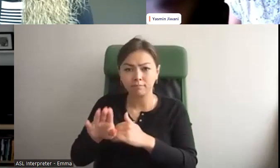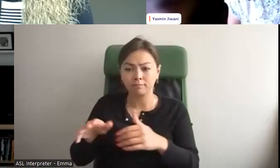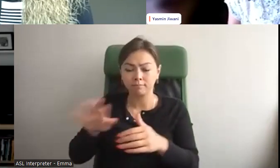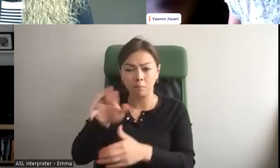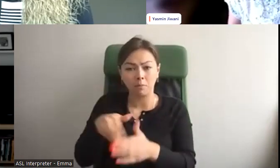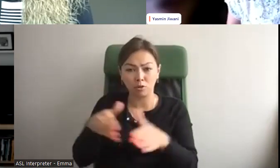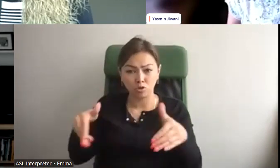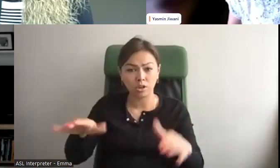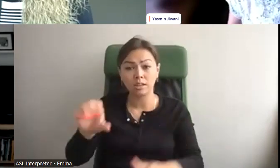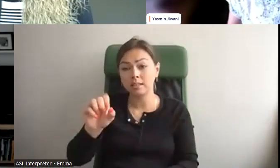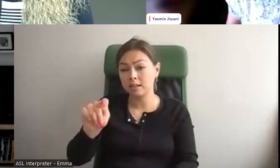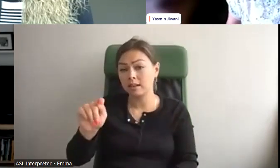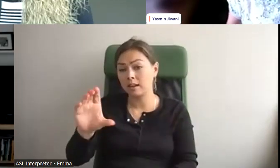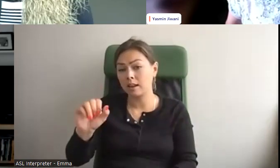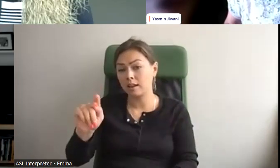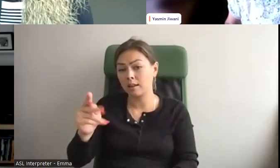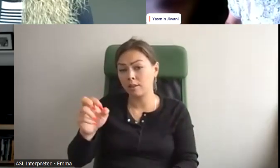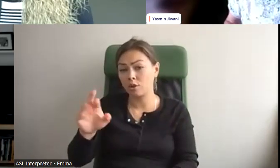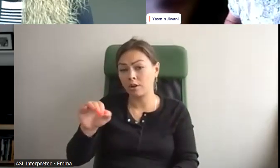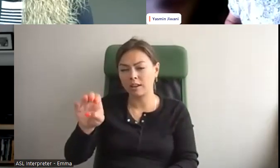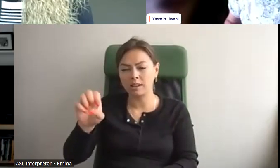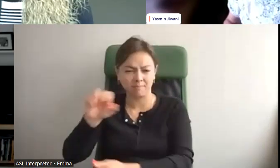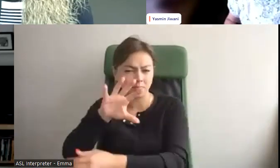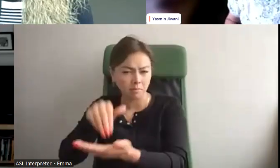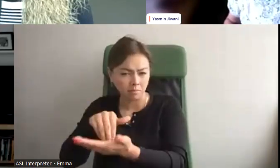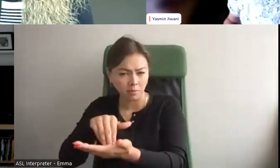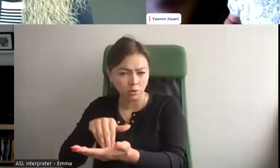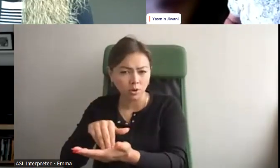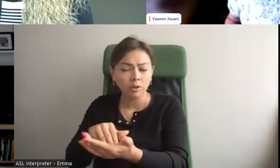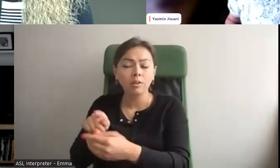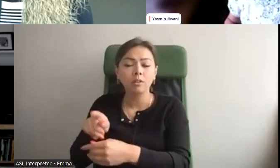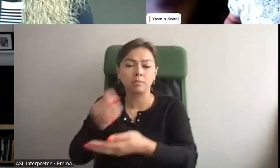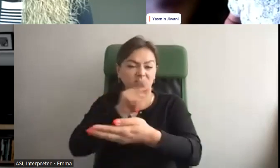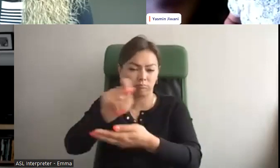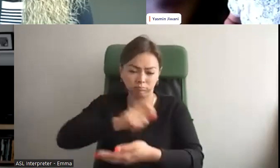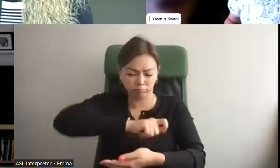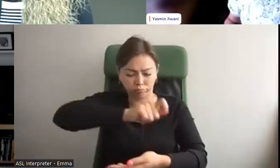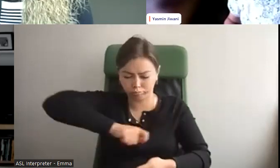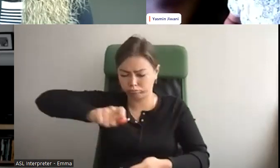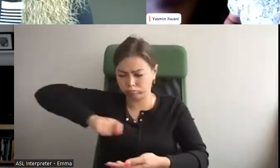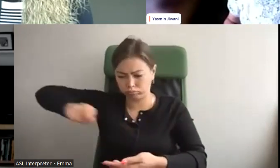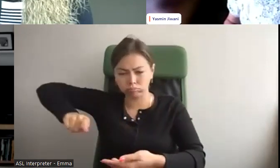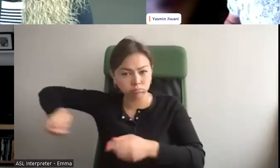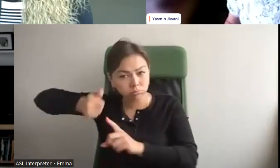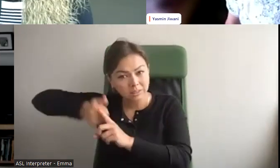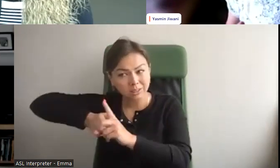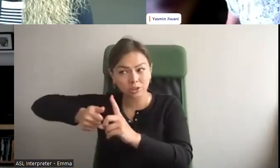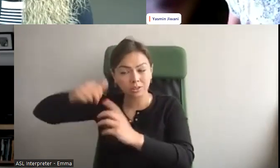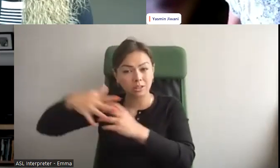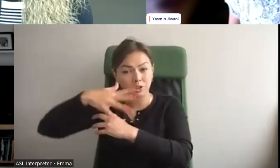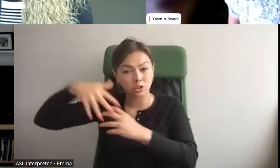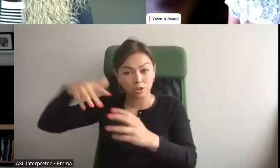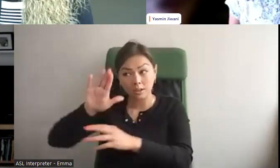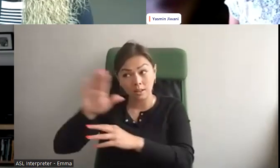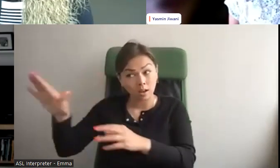wrote out the name of each of the Indigenous women that had been reported as murdered or missing. We